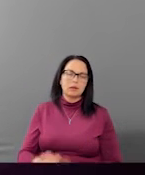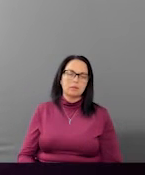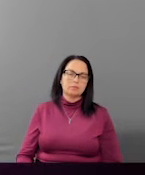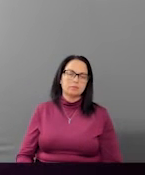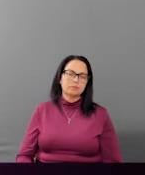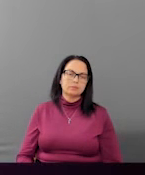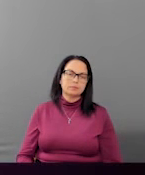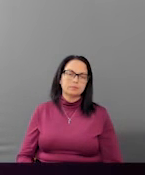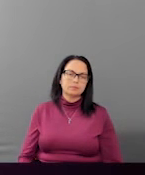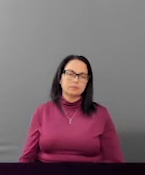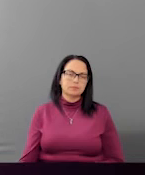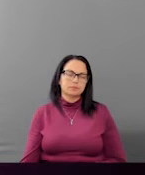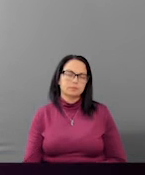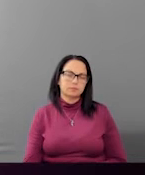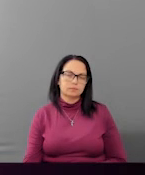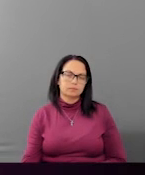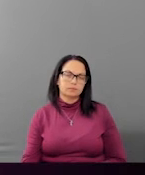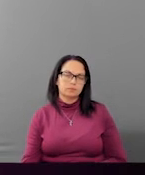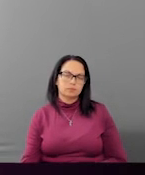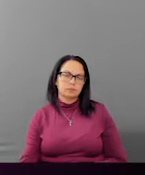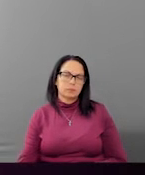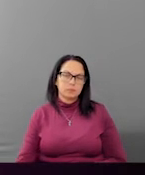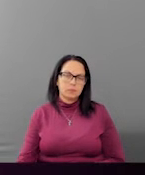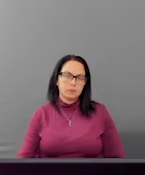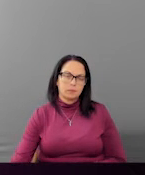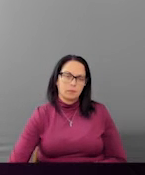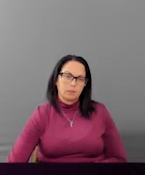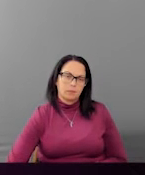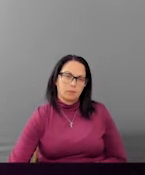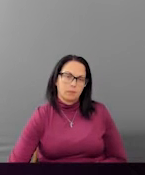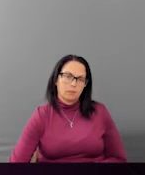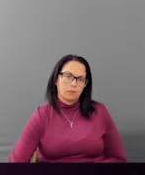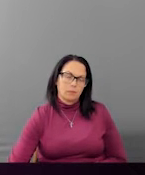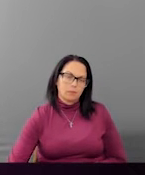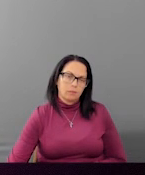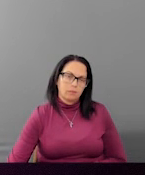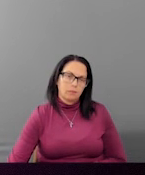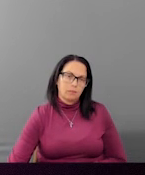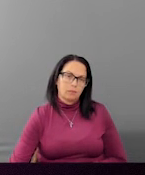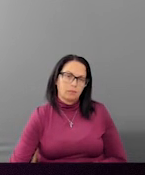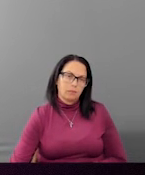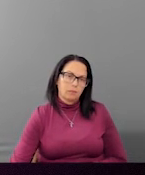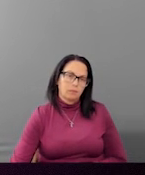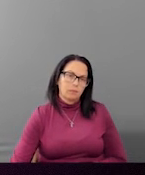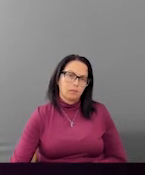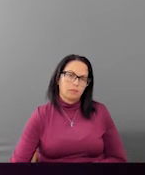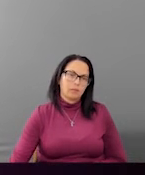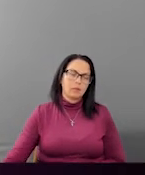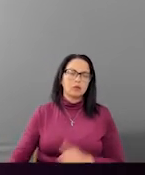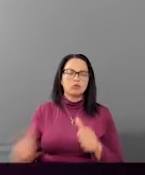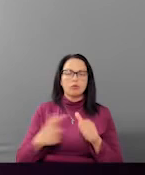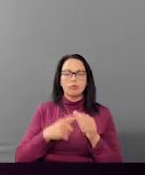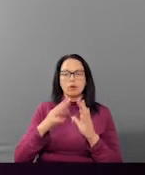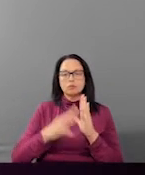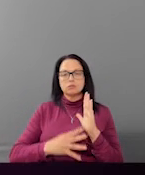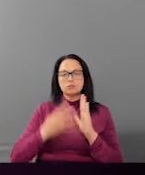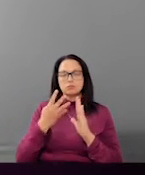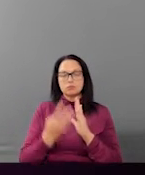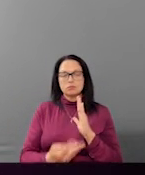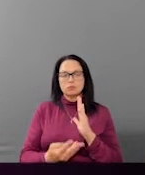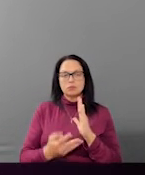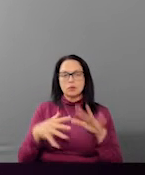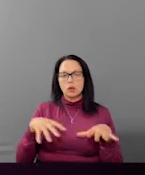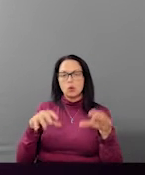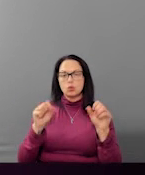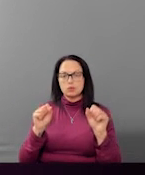guys can see, cool. So the first thing that we're going to do is we're going to head over to the graph. We're going to go to the